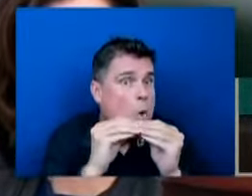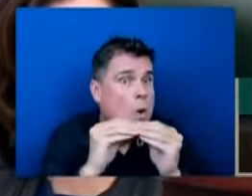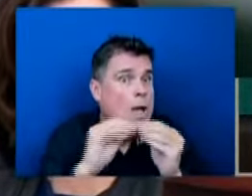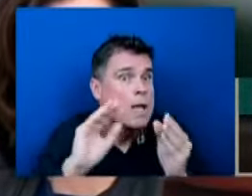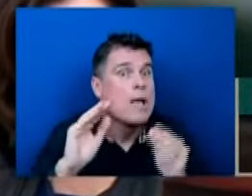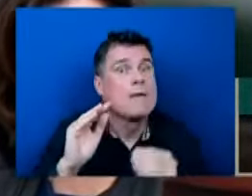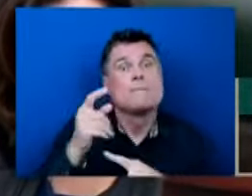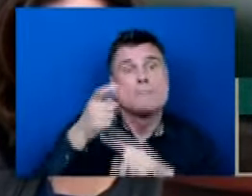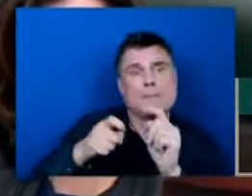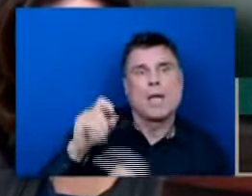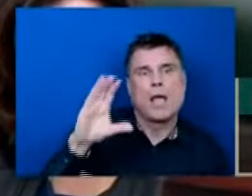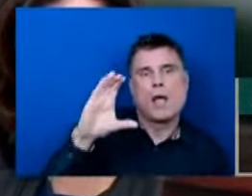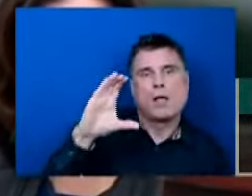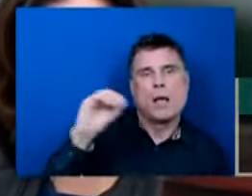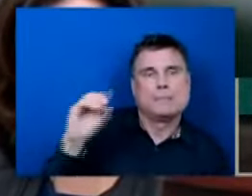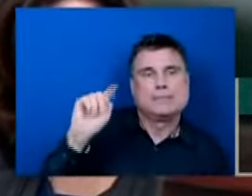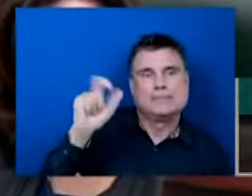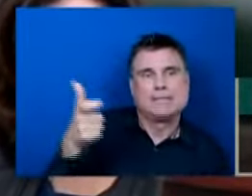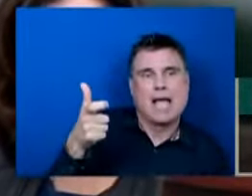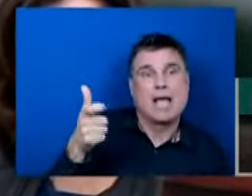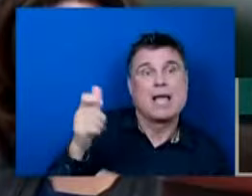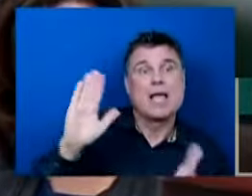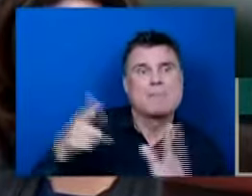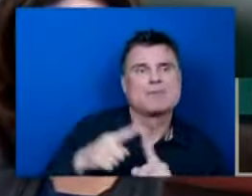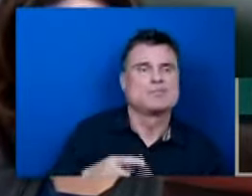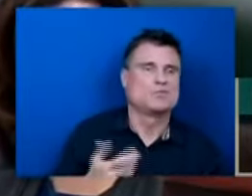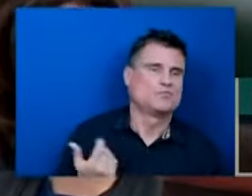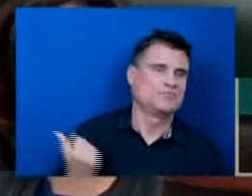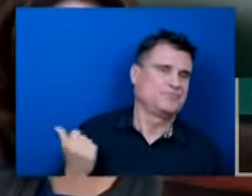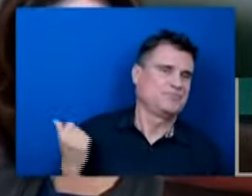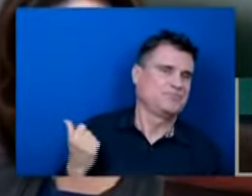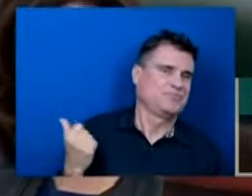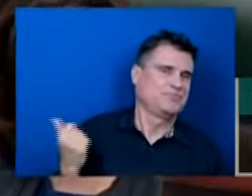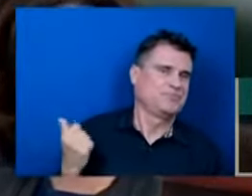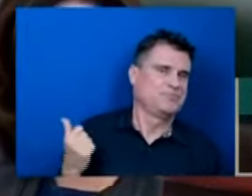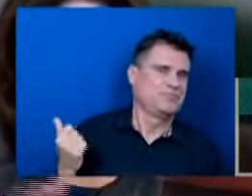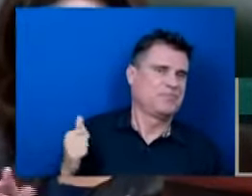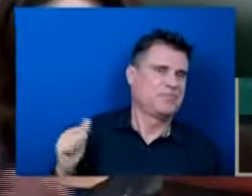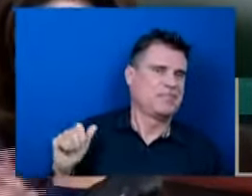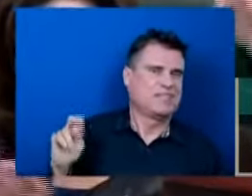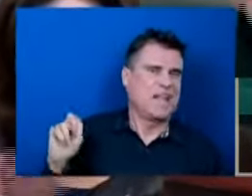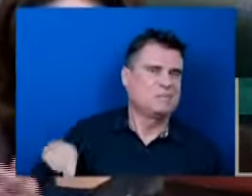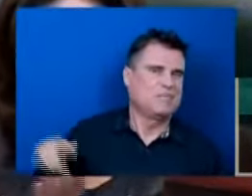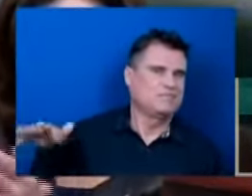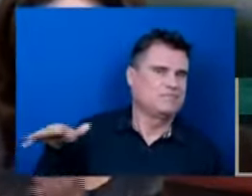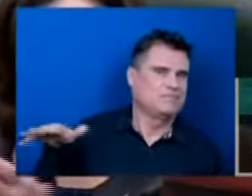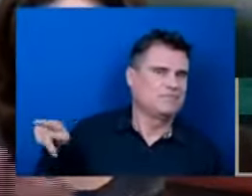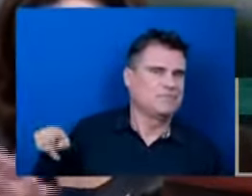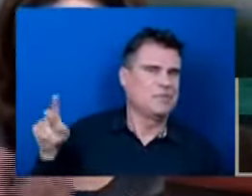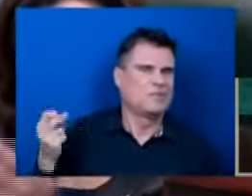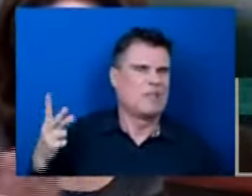at 12%, which speaks to the incredible investment climate we've restored in the last 3 years.